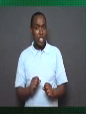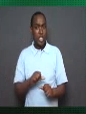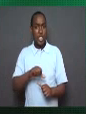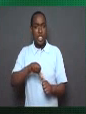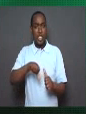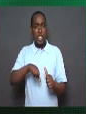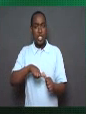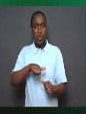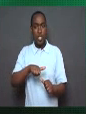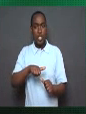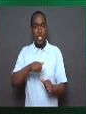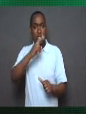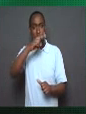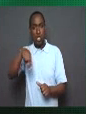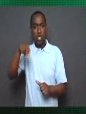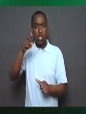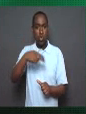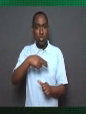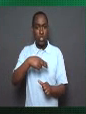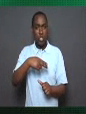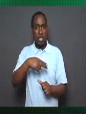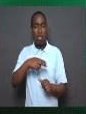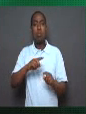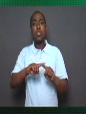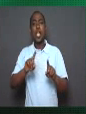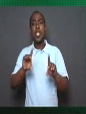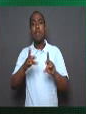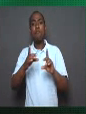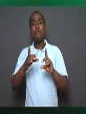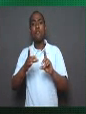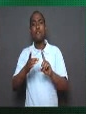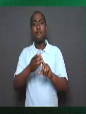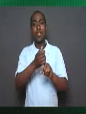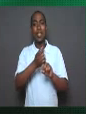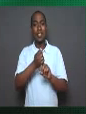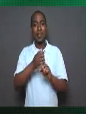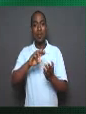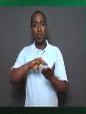by crosslinks between the different parts of the molecule.